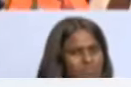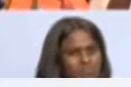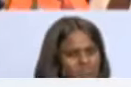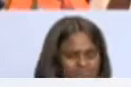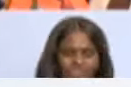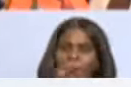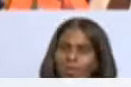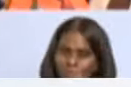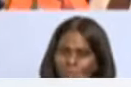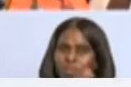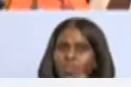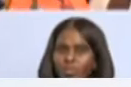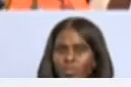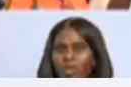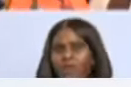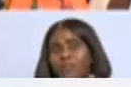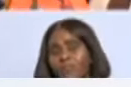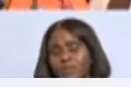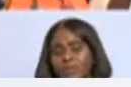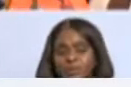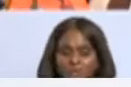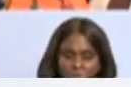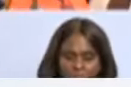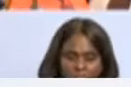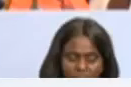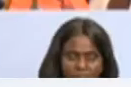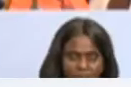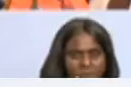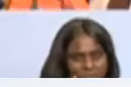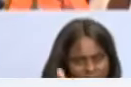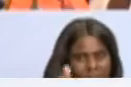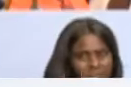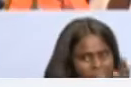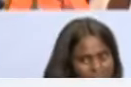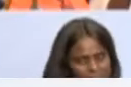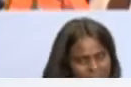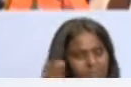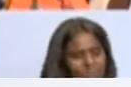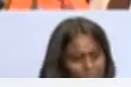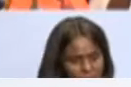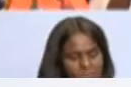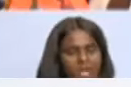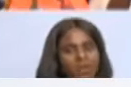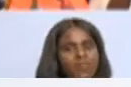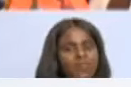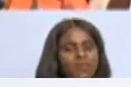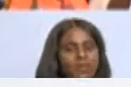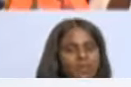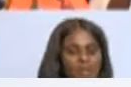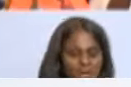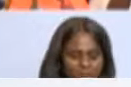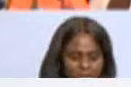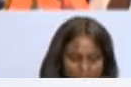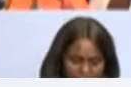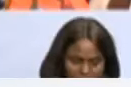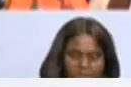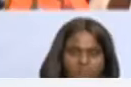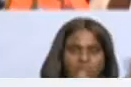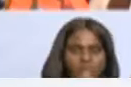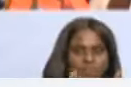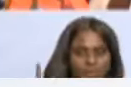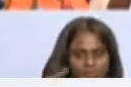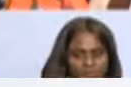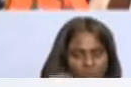opportunity. Depends on how your brain is framed. It's an opportunity for us to devise solutions to our